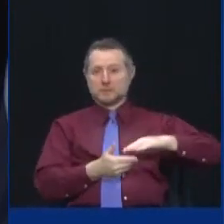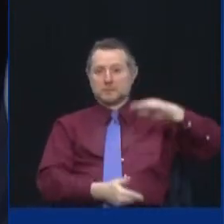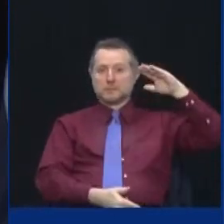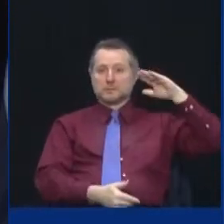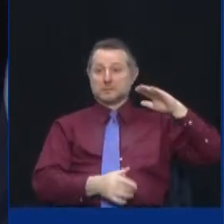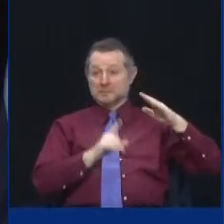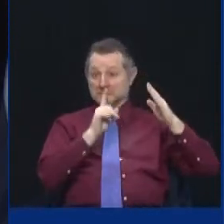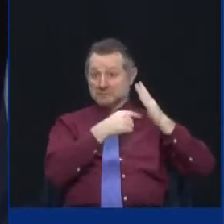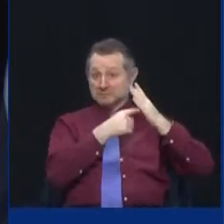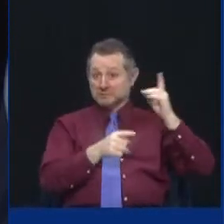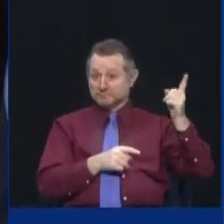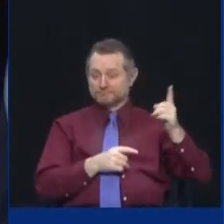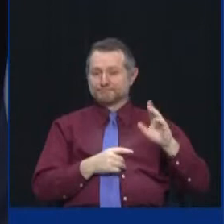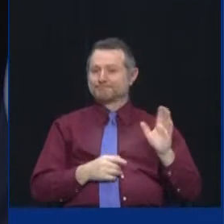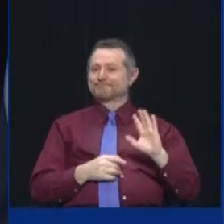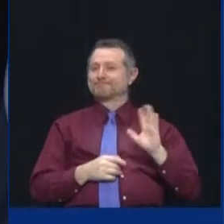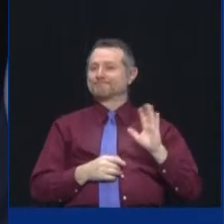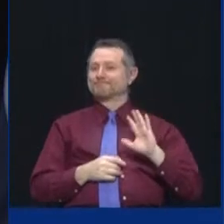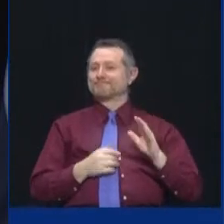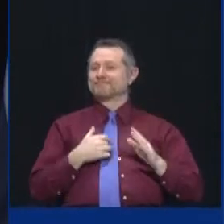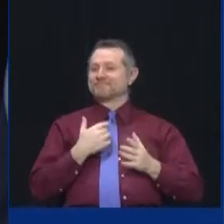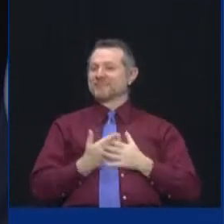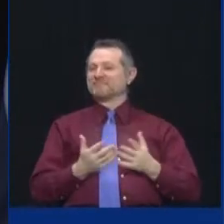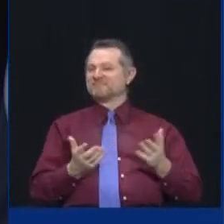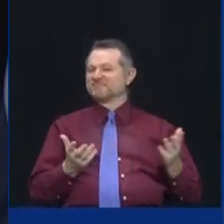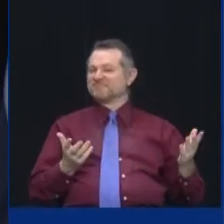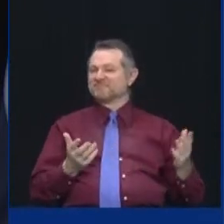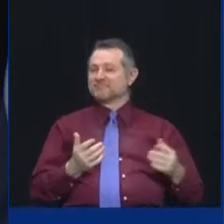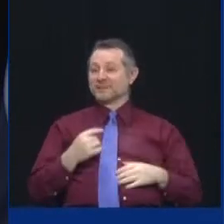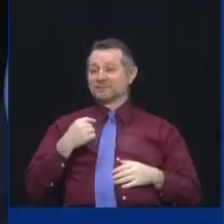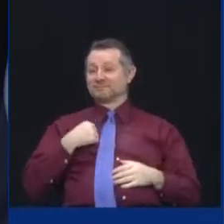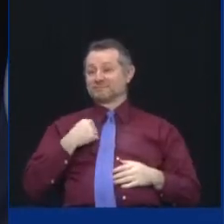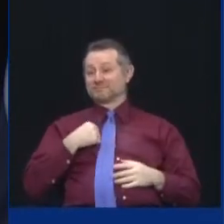I don't believe in prophesizing because it's a guess.